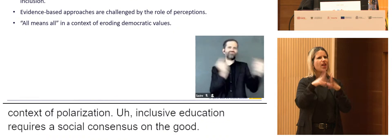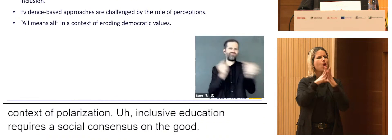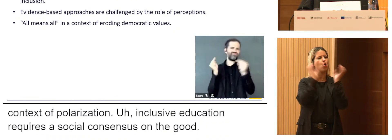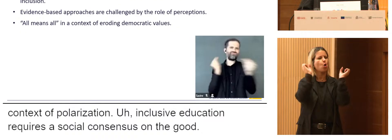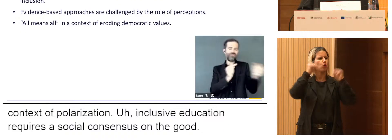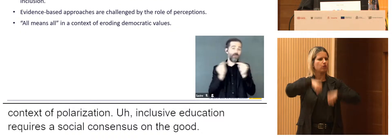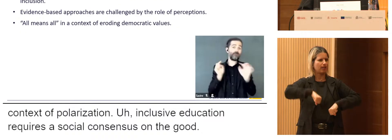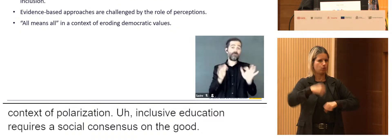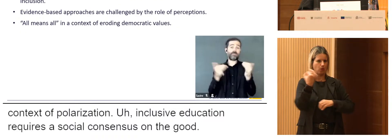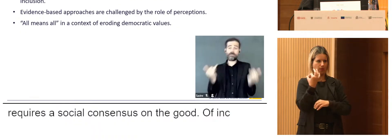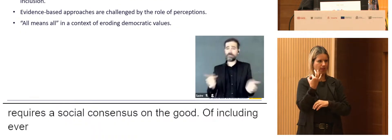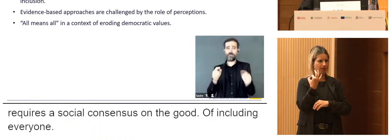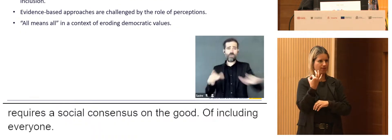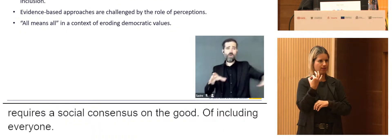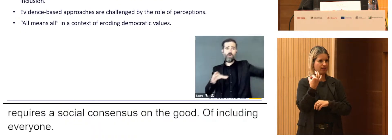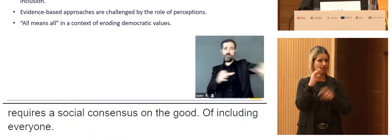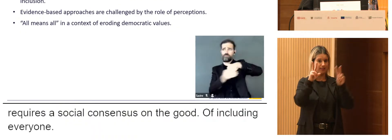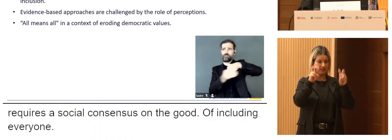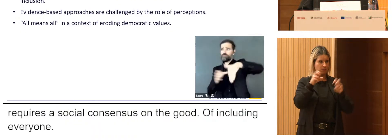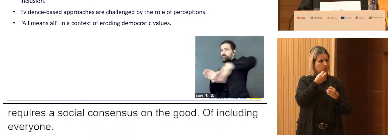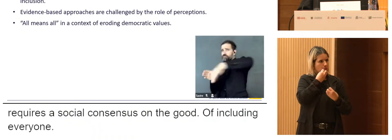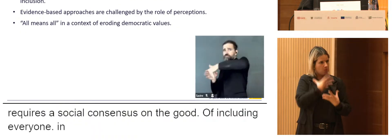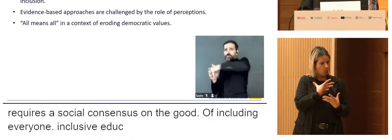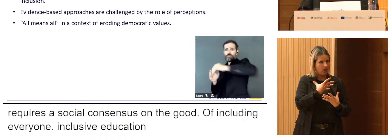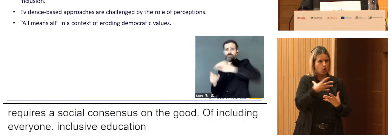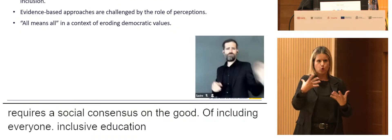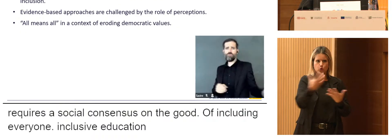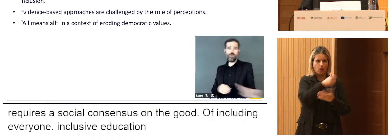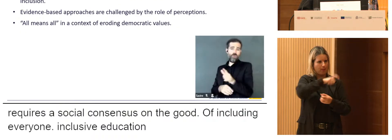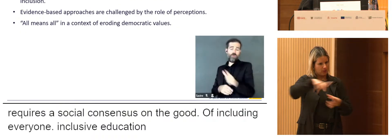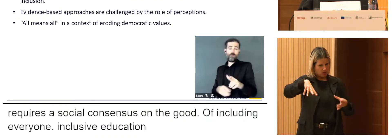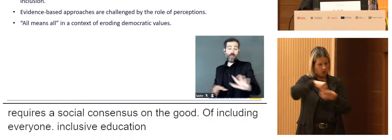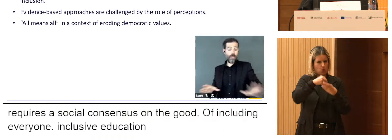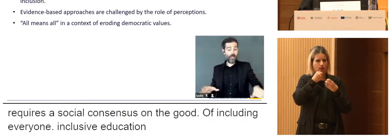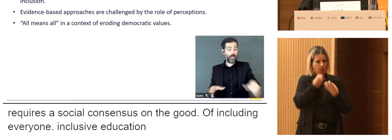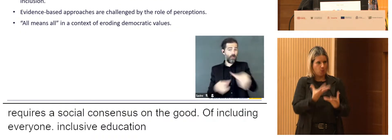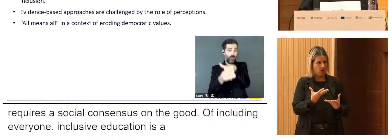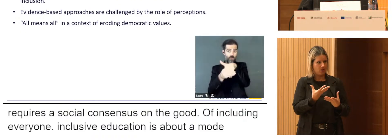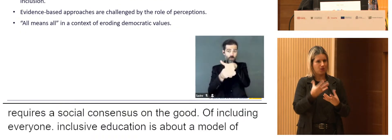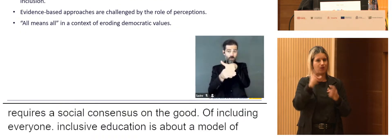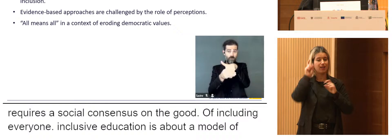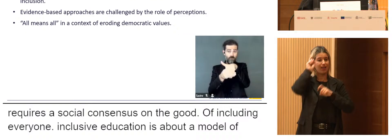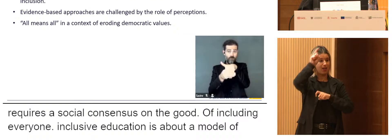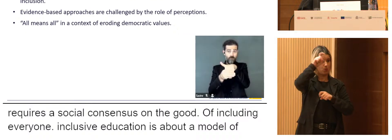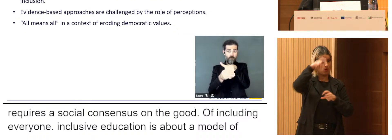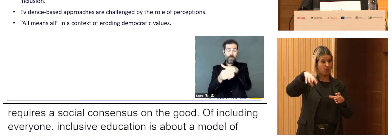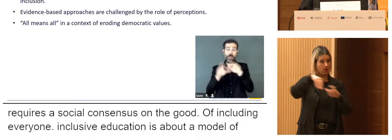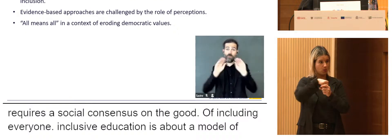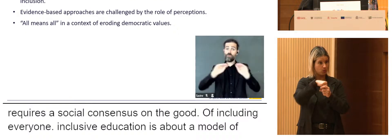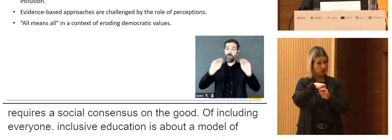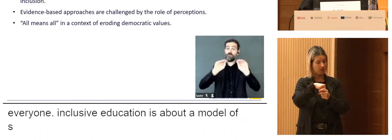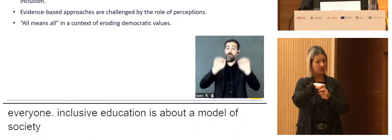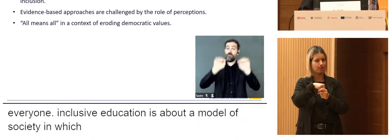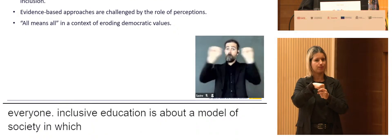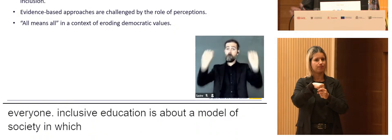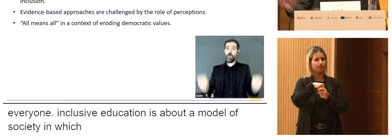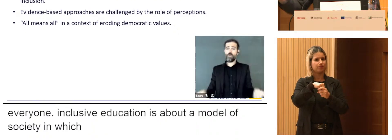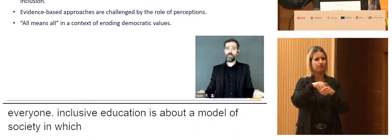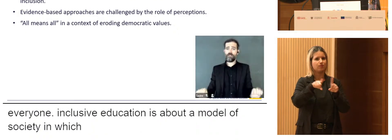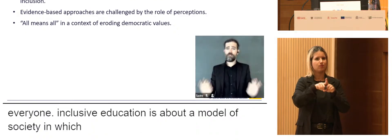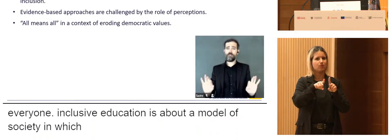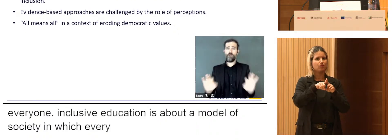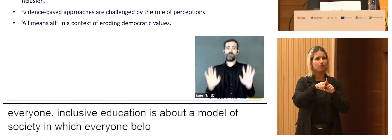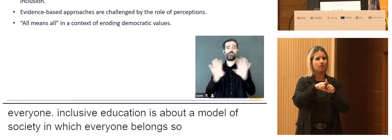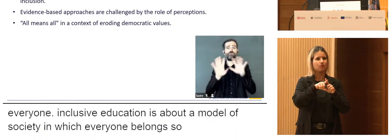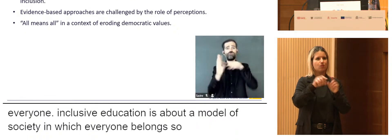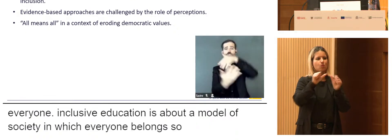everyone. Inclusive education is about a model of society in which everyone belongs. So when